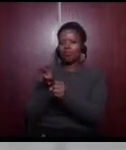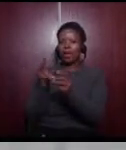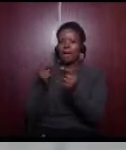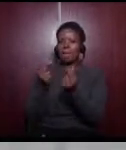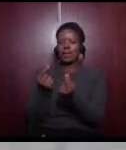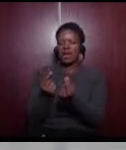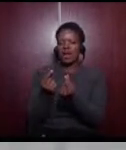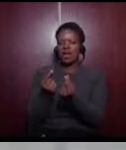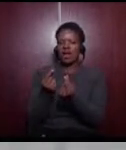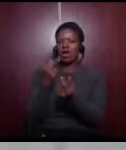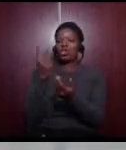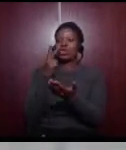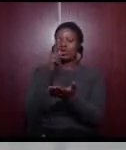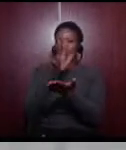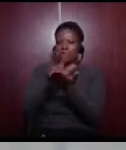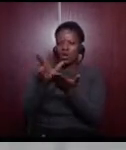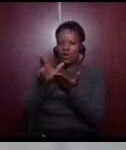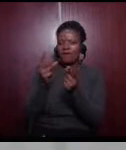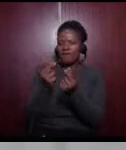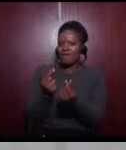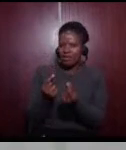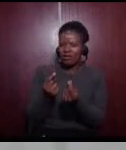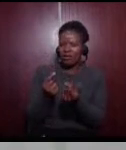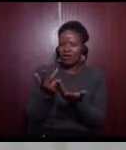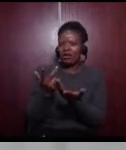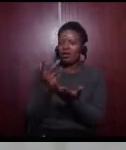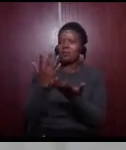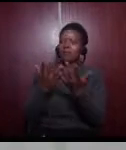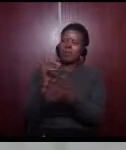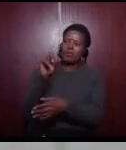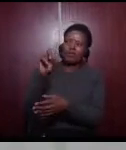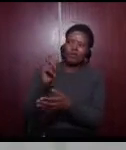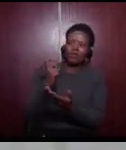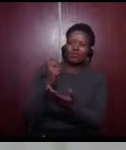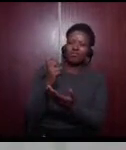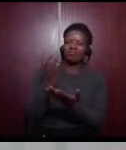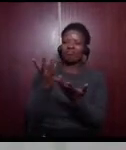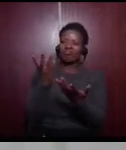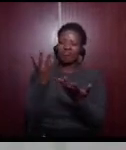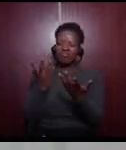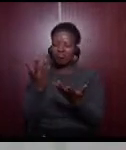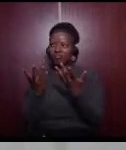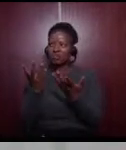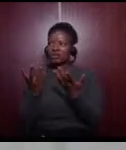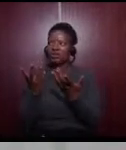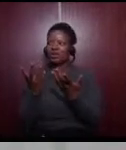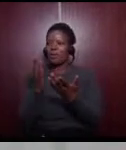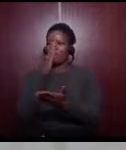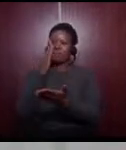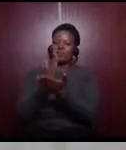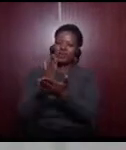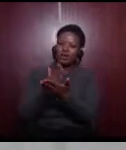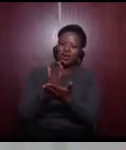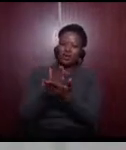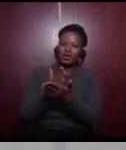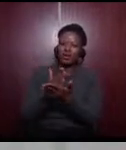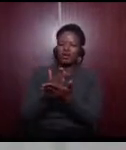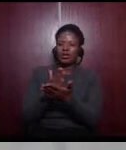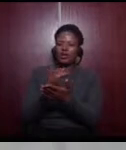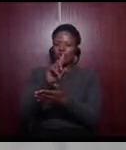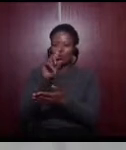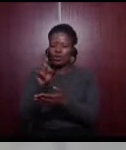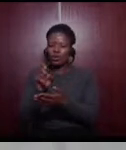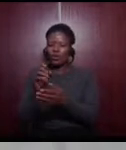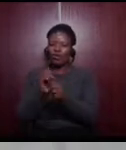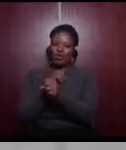solidarity fund, maybe that question, I was not sure whether the reference was to the